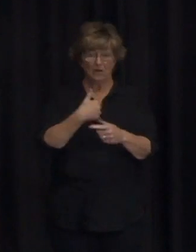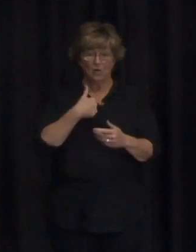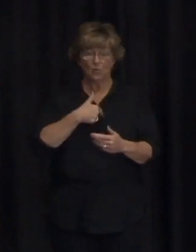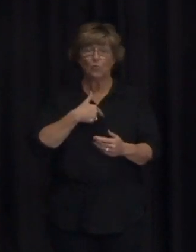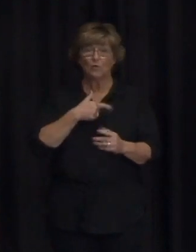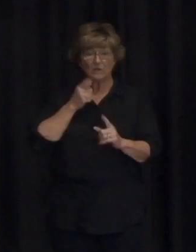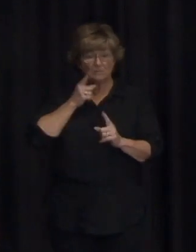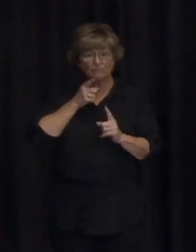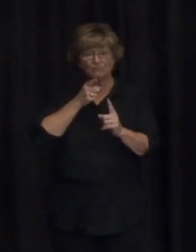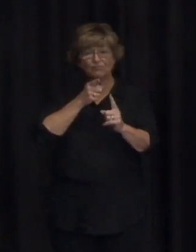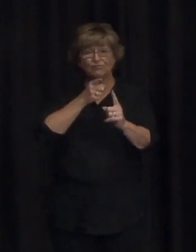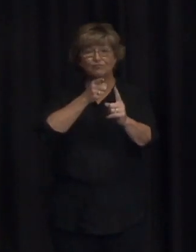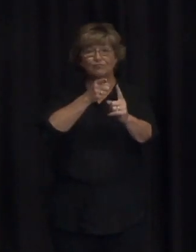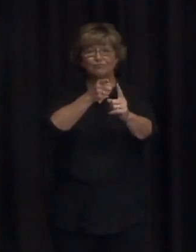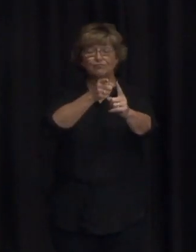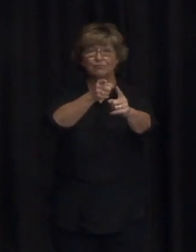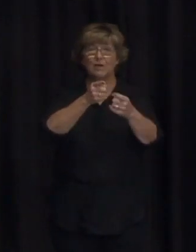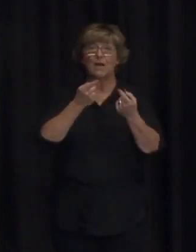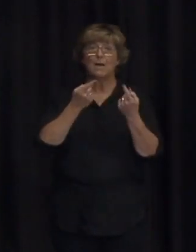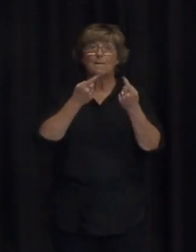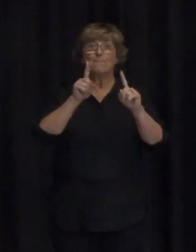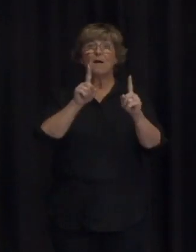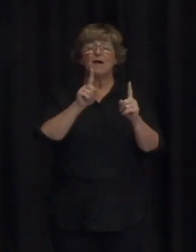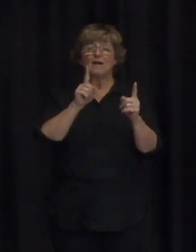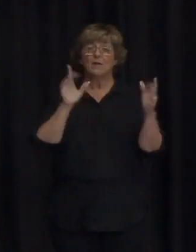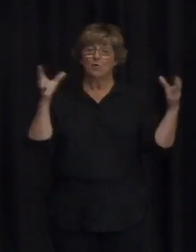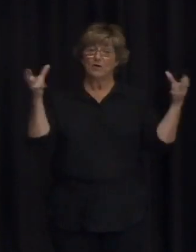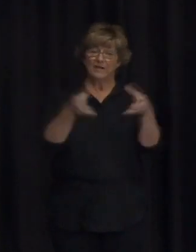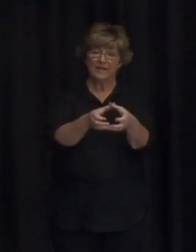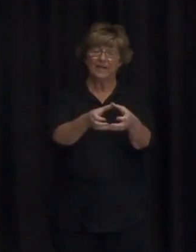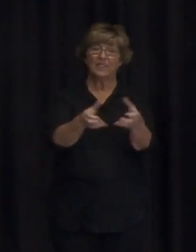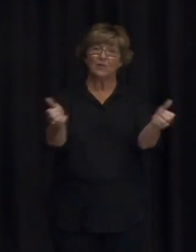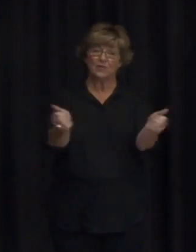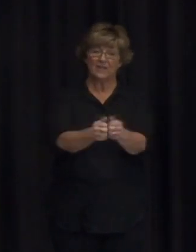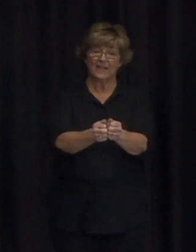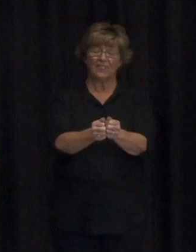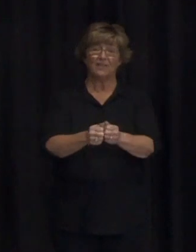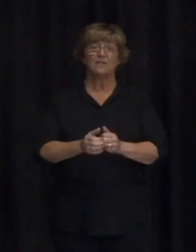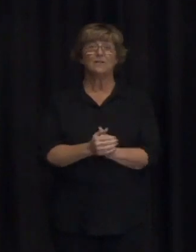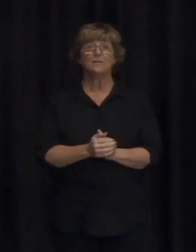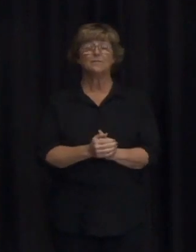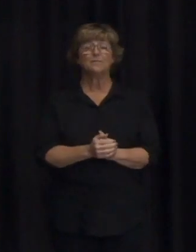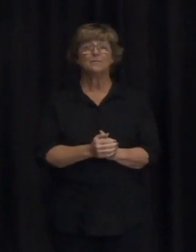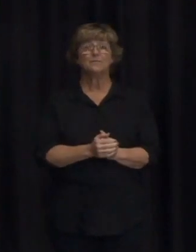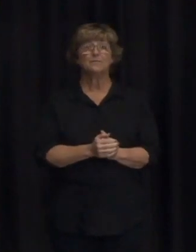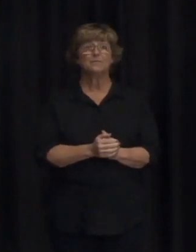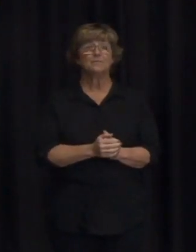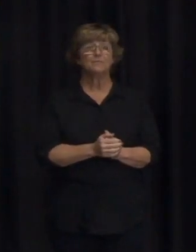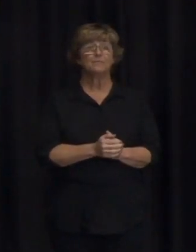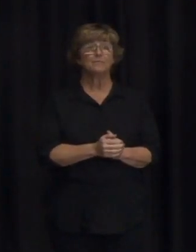direction. Finally, I think we are at the dock, together, unified. And like my